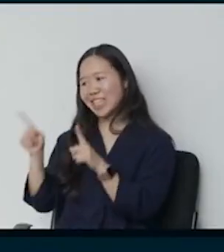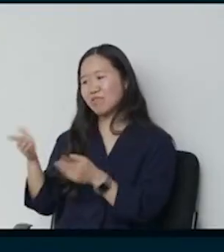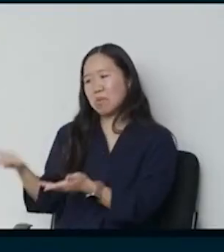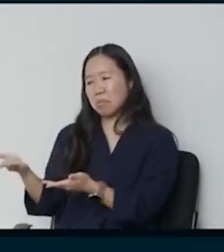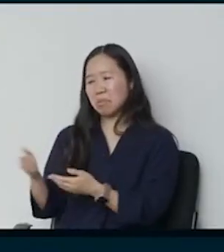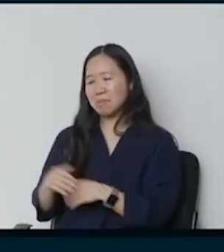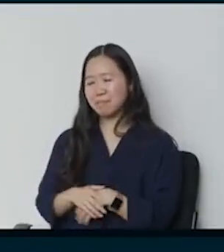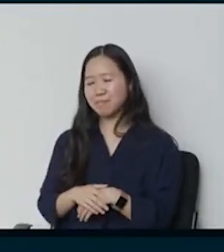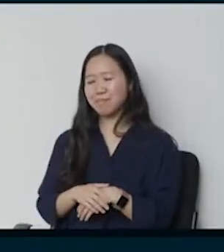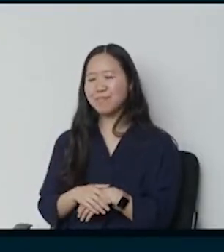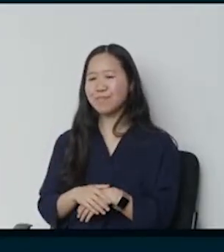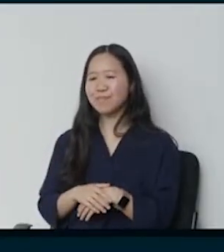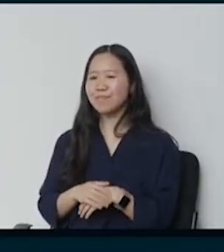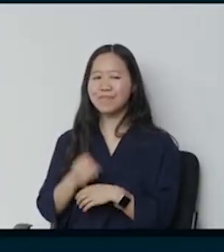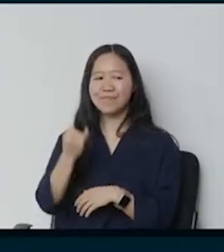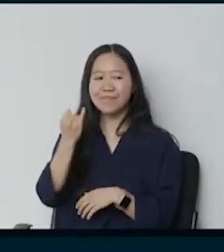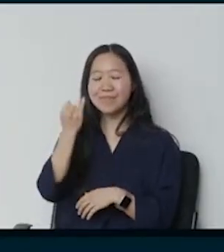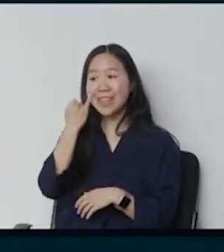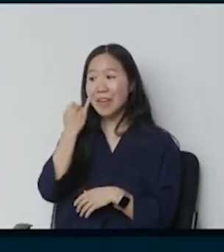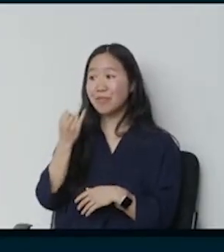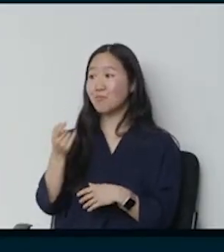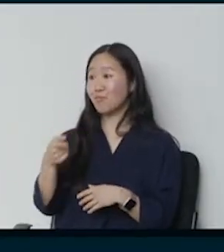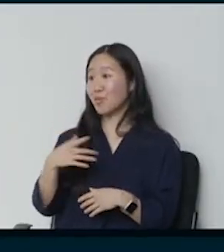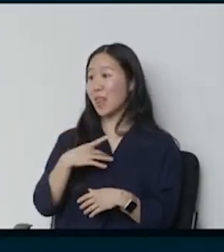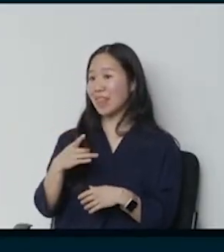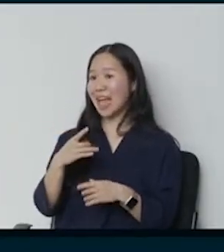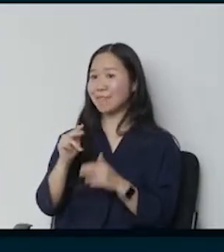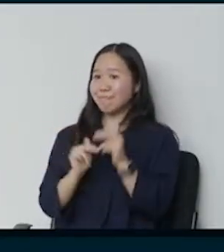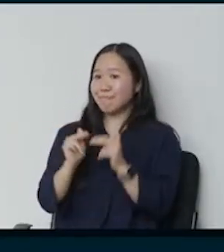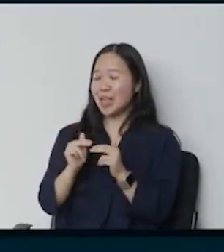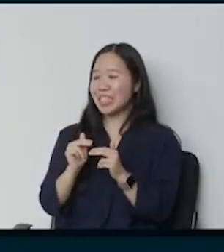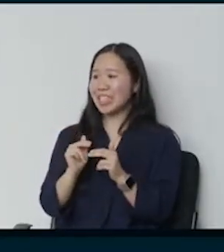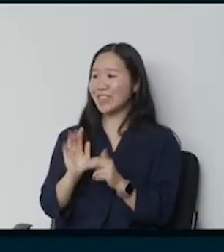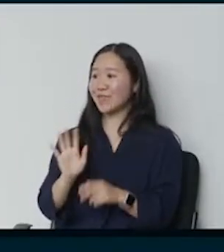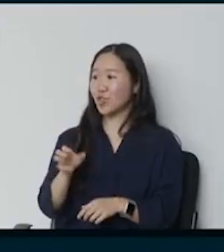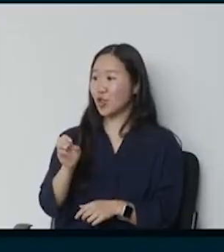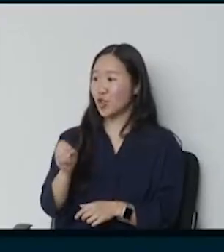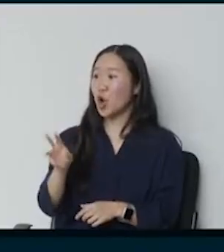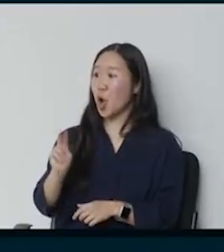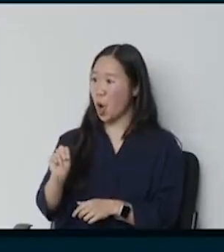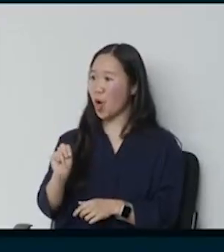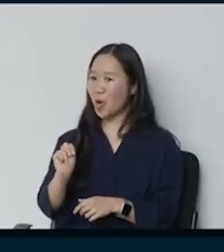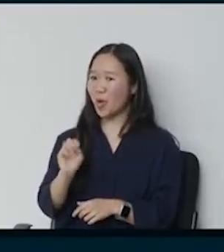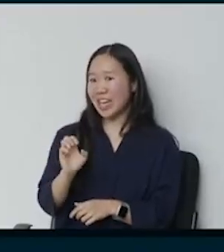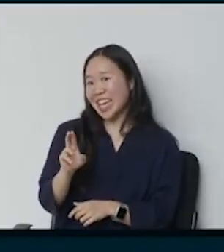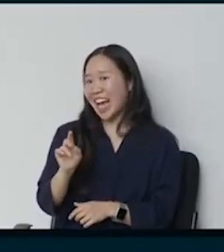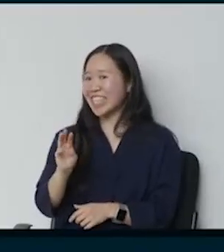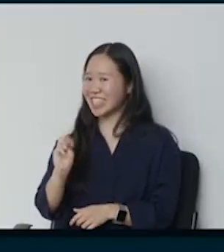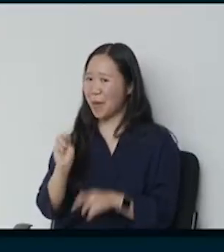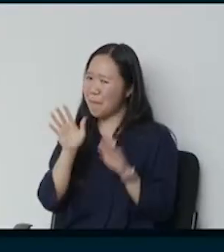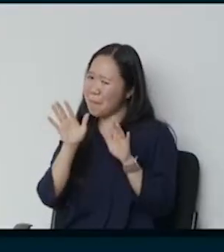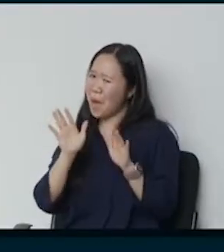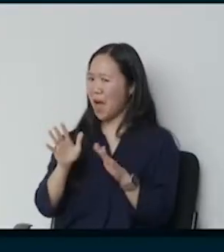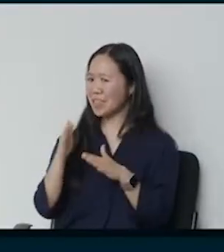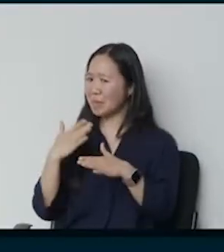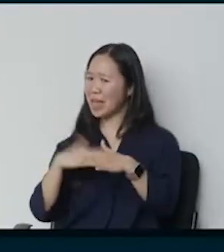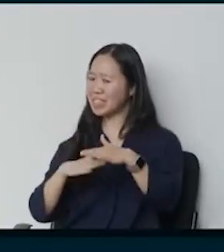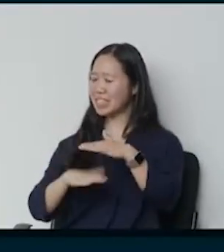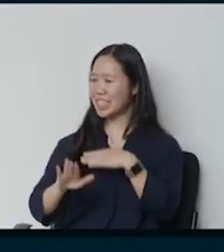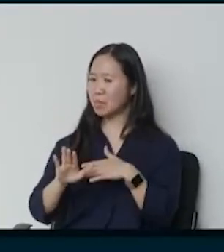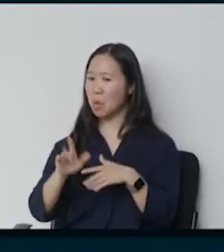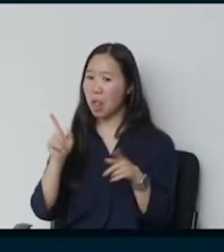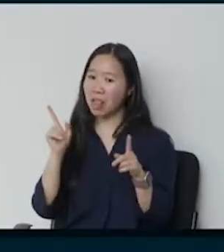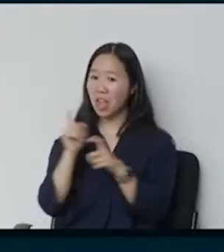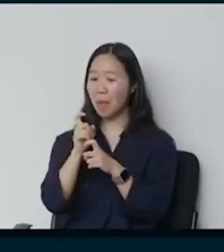into building custom things, and you want to build really cool, custom, awesome, accessible,